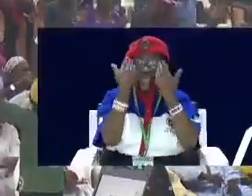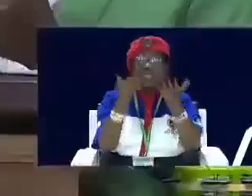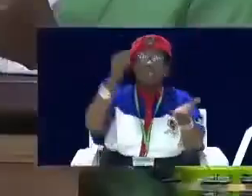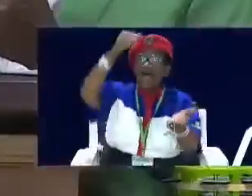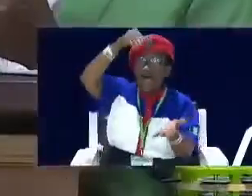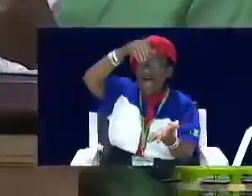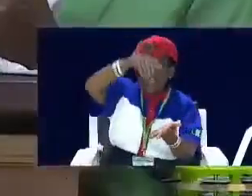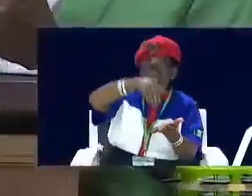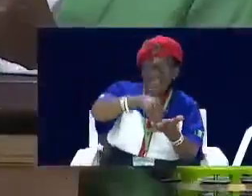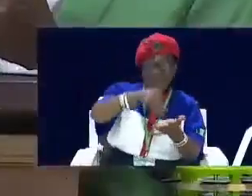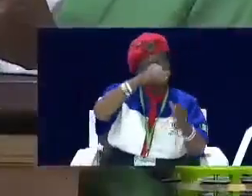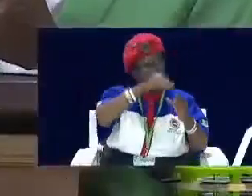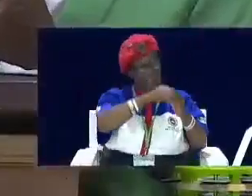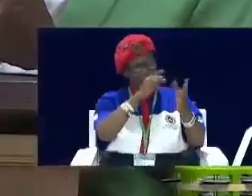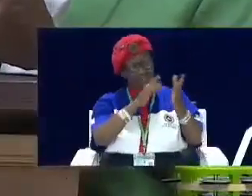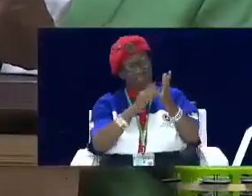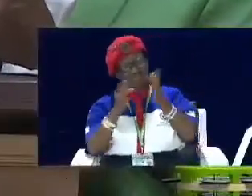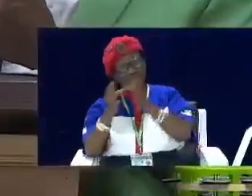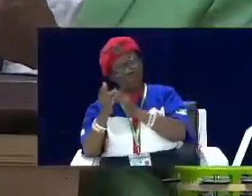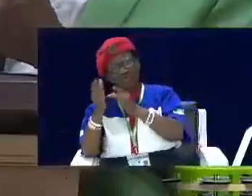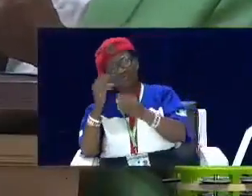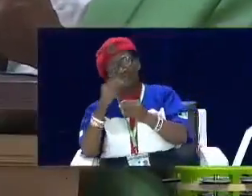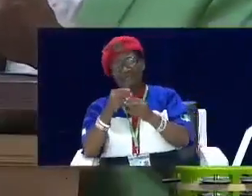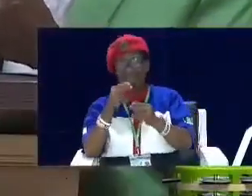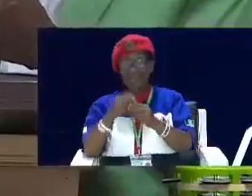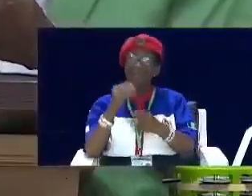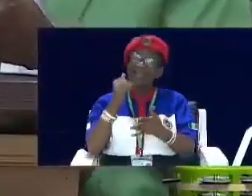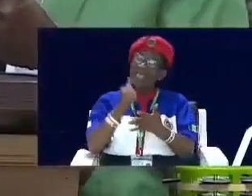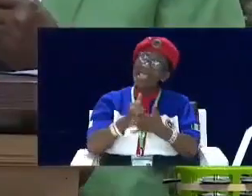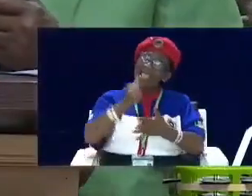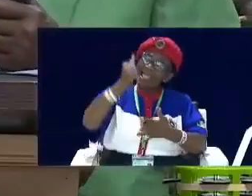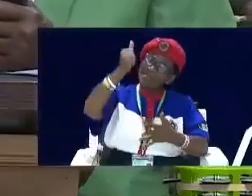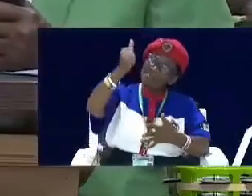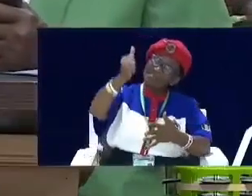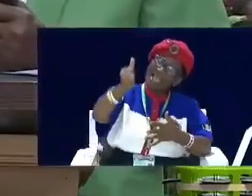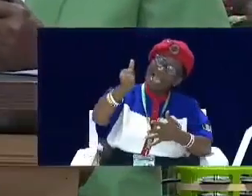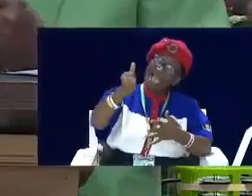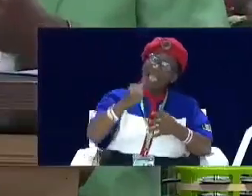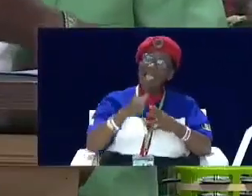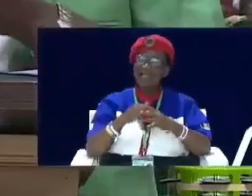Olorun mi a ri daju pe oni mo ohun ti a n pe ni itijumo.